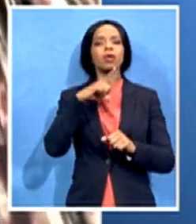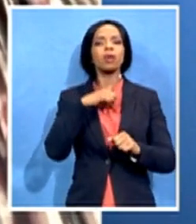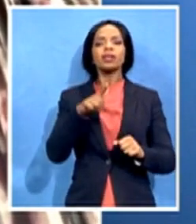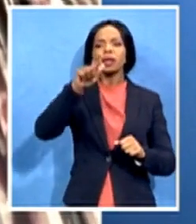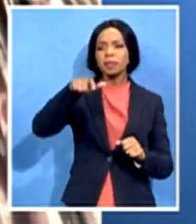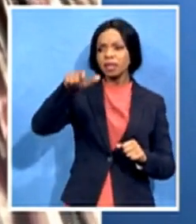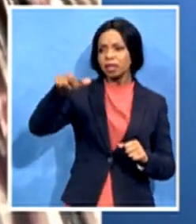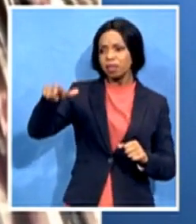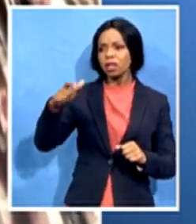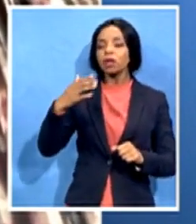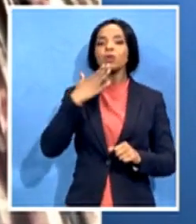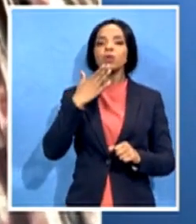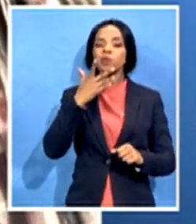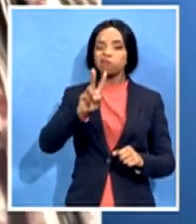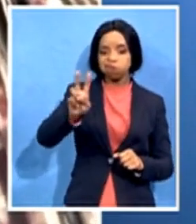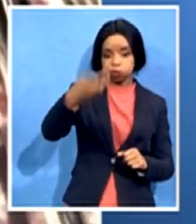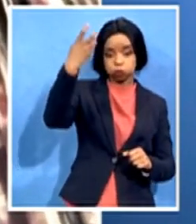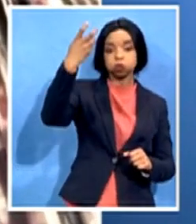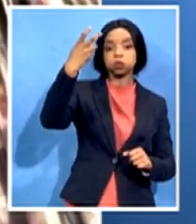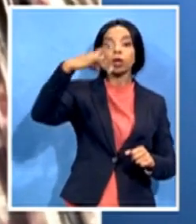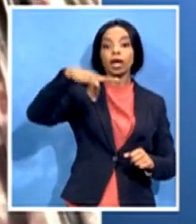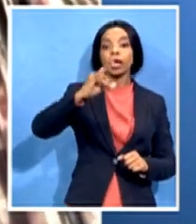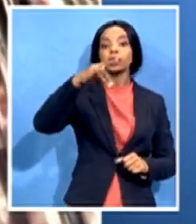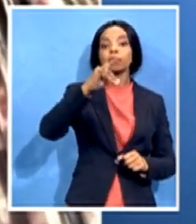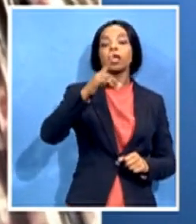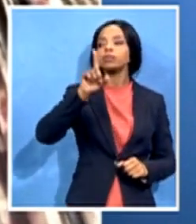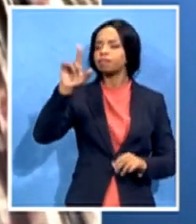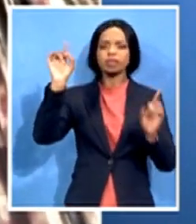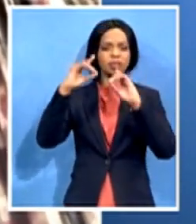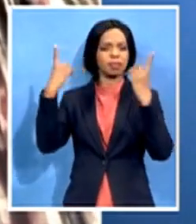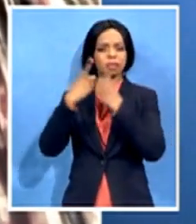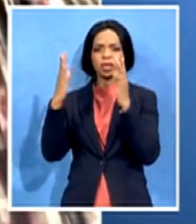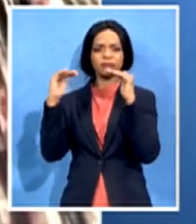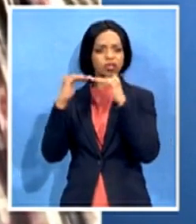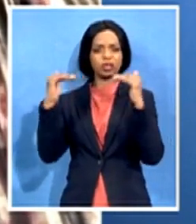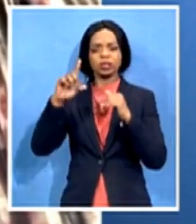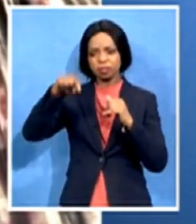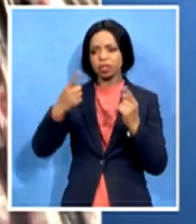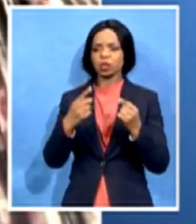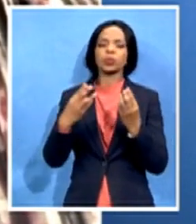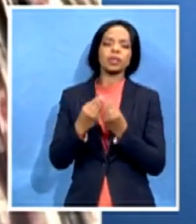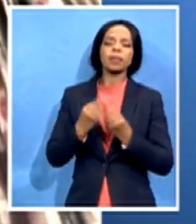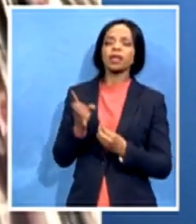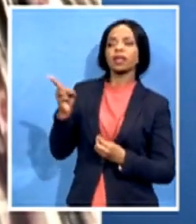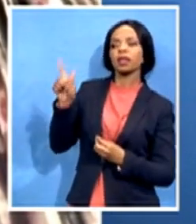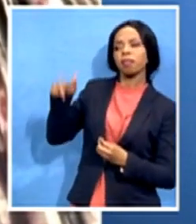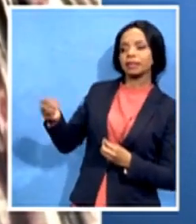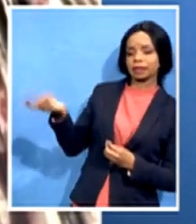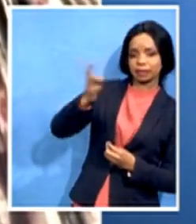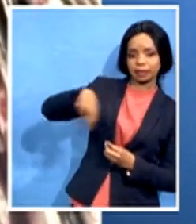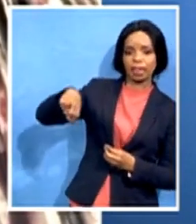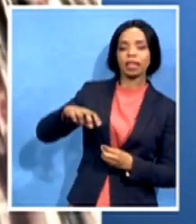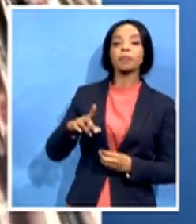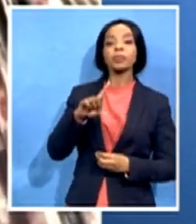Justice must do something about those thieves. We are encouraged about what has happened in Mpumalanga recently, where a stock thief